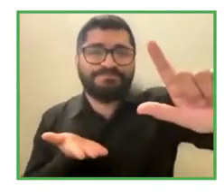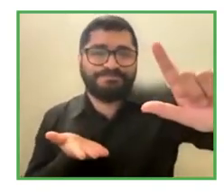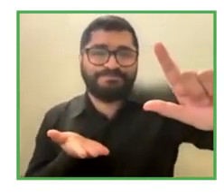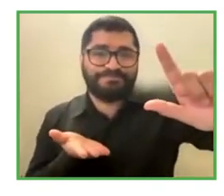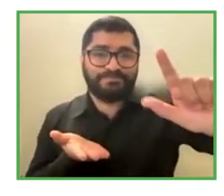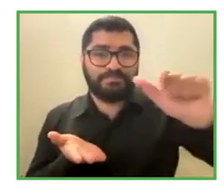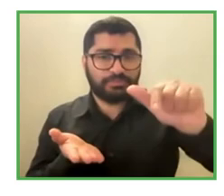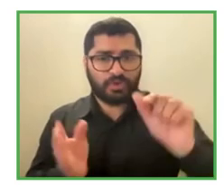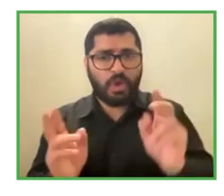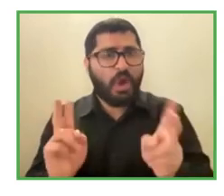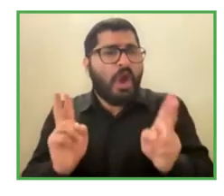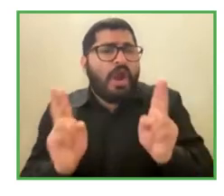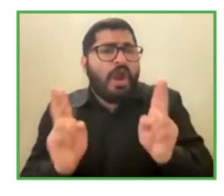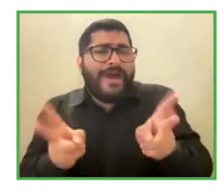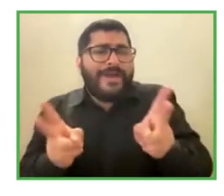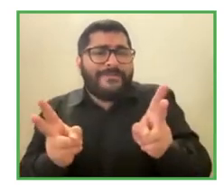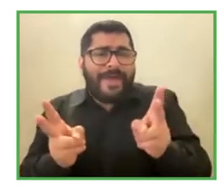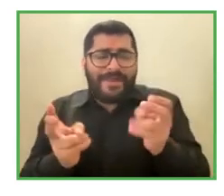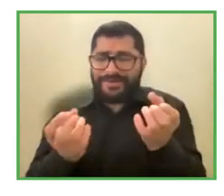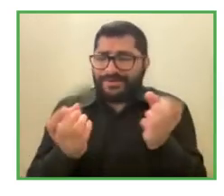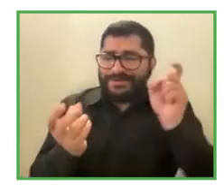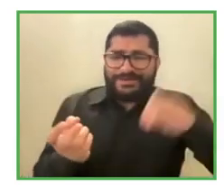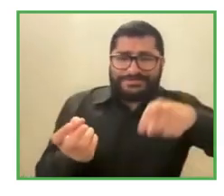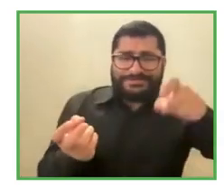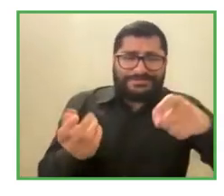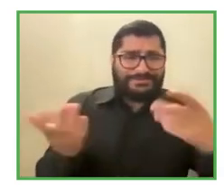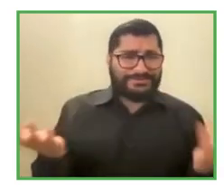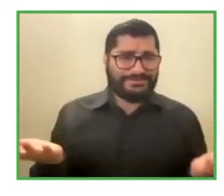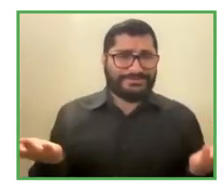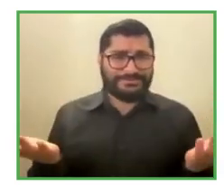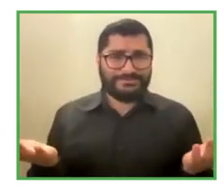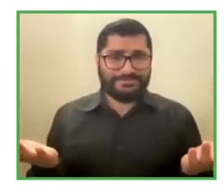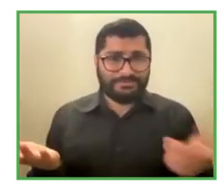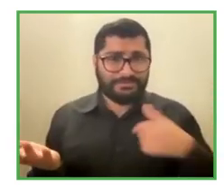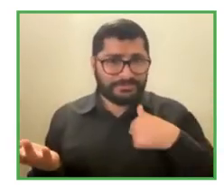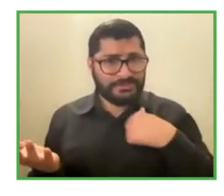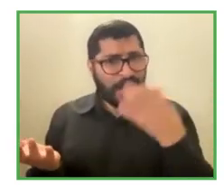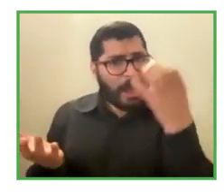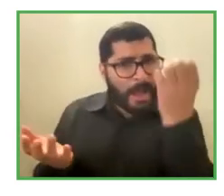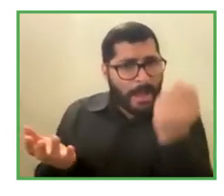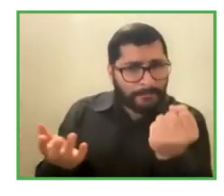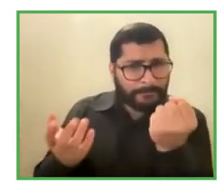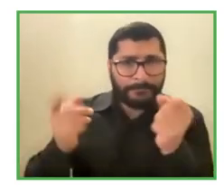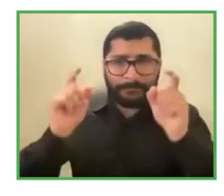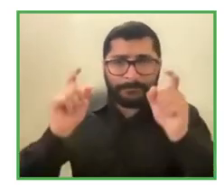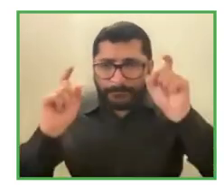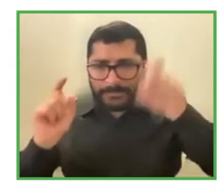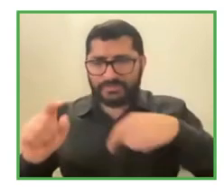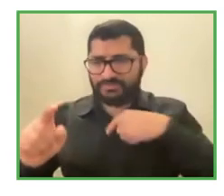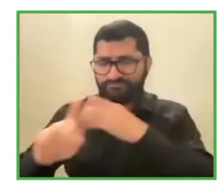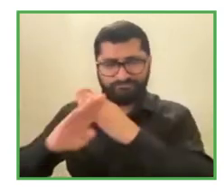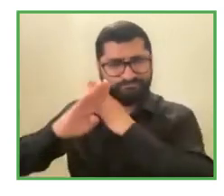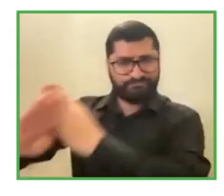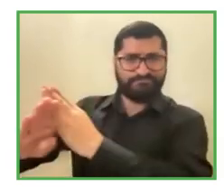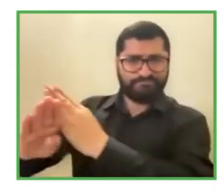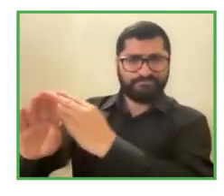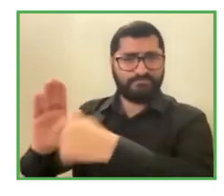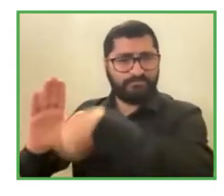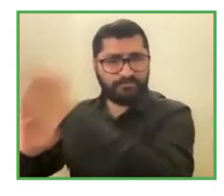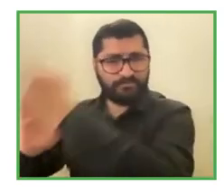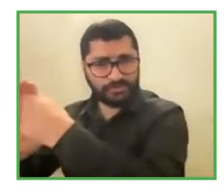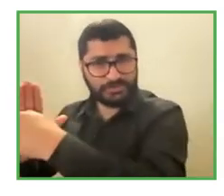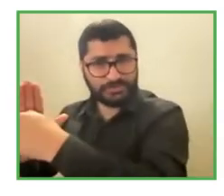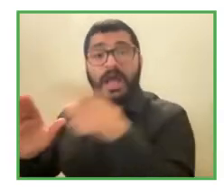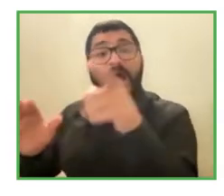normalmente no necesitamos de tener permisión para us, as es importante